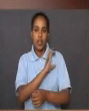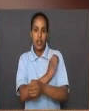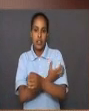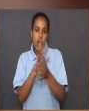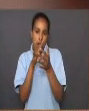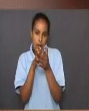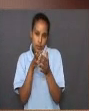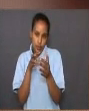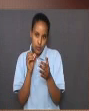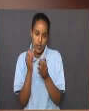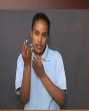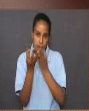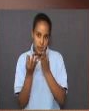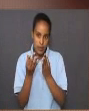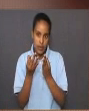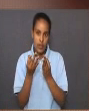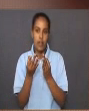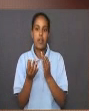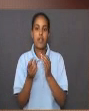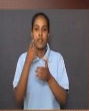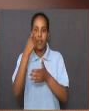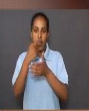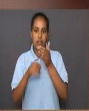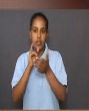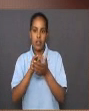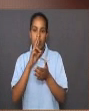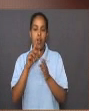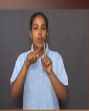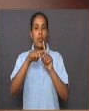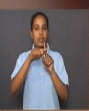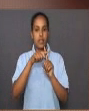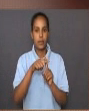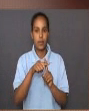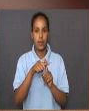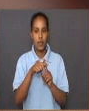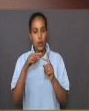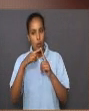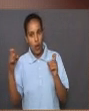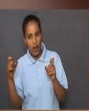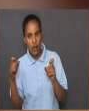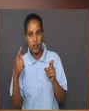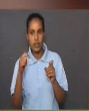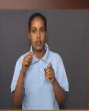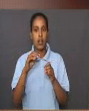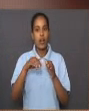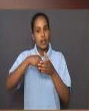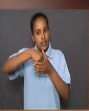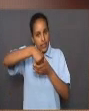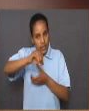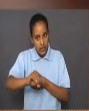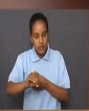The energy absorbed is expressed in values that are positive, while the